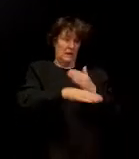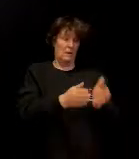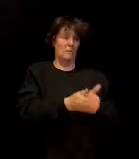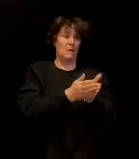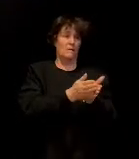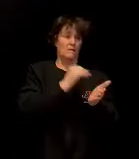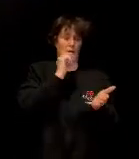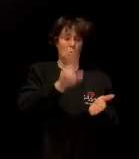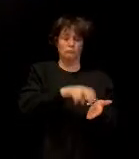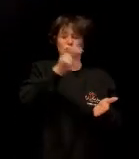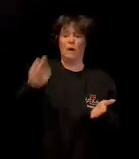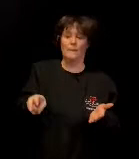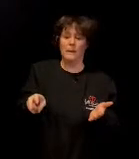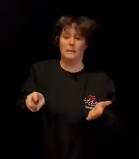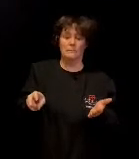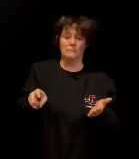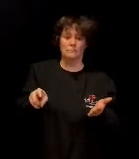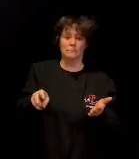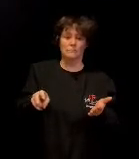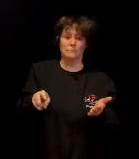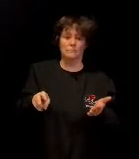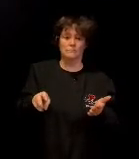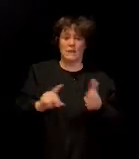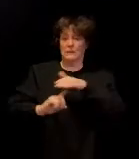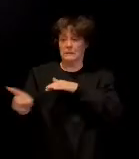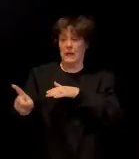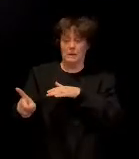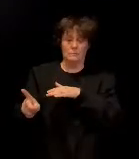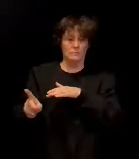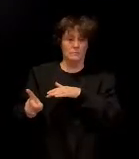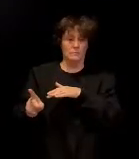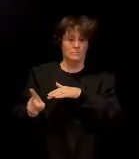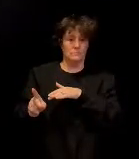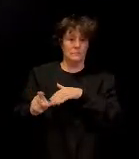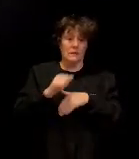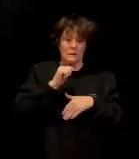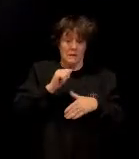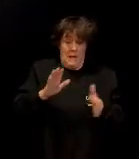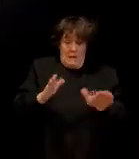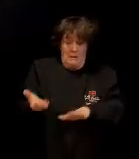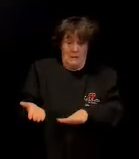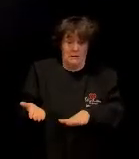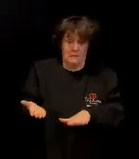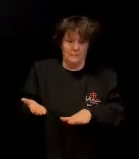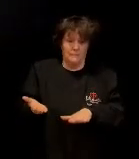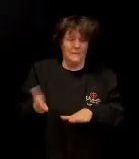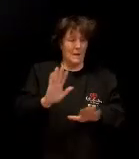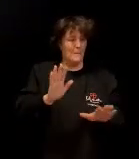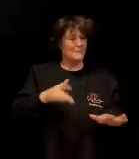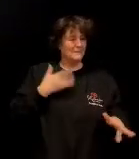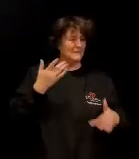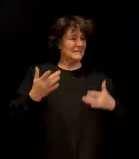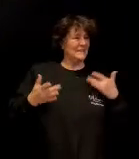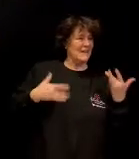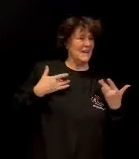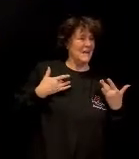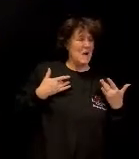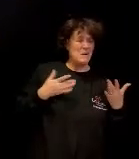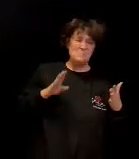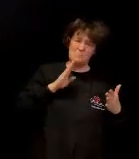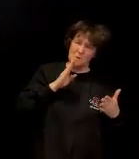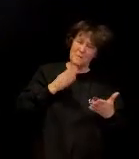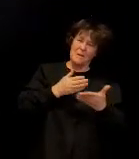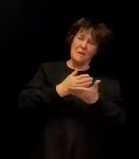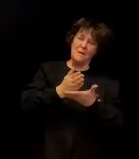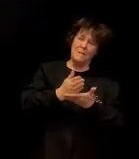basically says, "Don't jump off and try to get away because you're going to die." But he said, "Be of good cheer. It's all going to be all right."